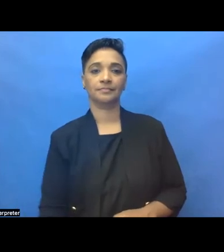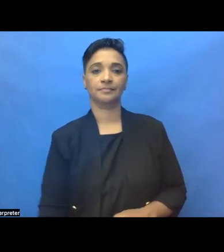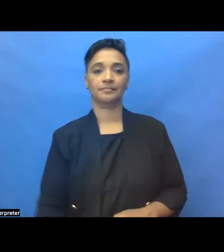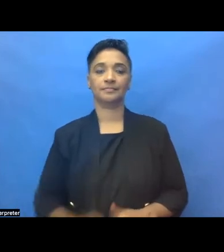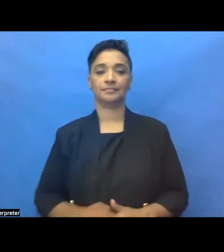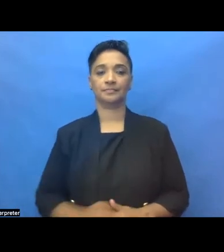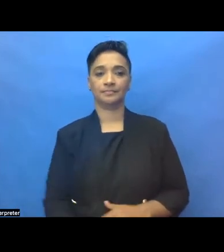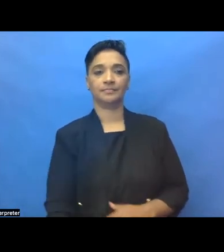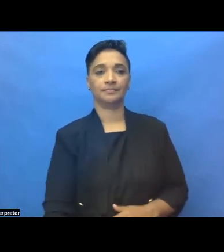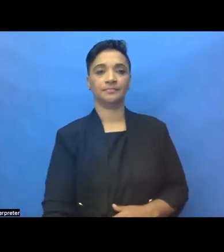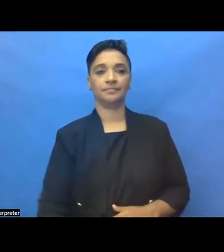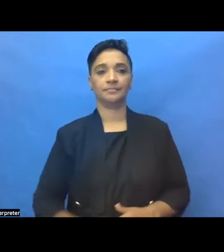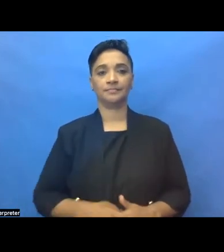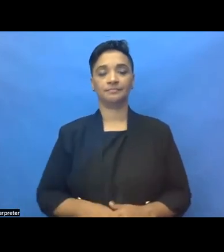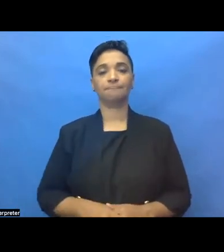Well,